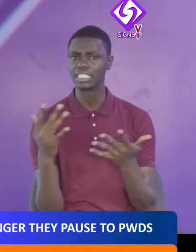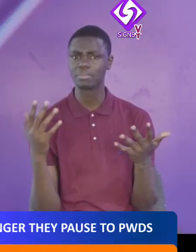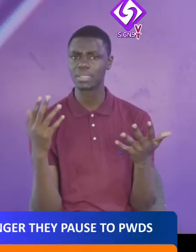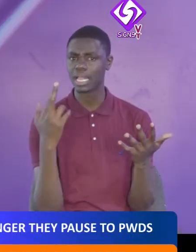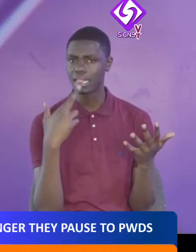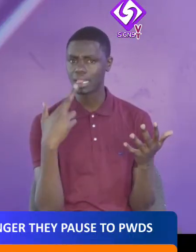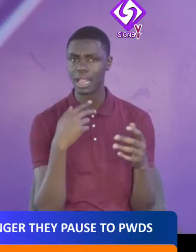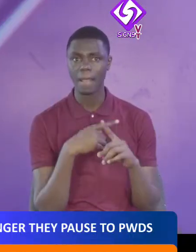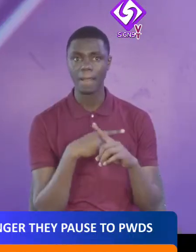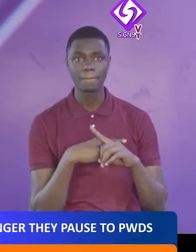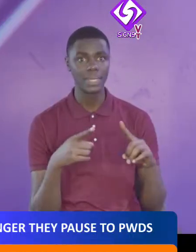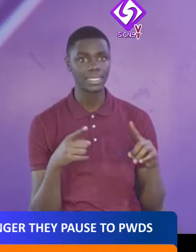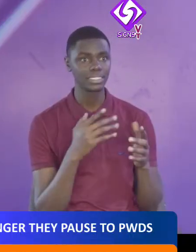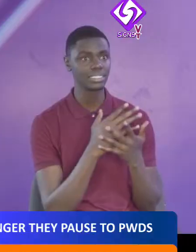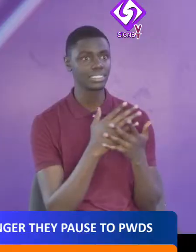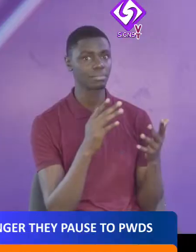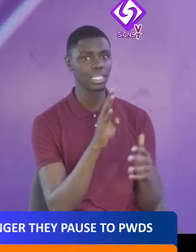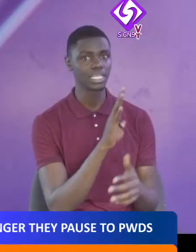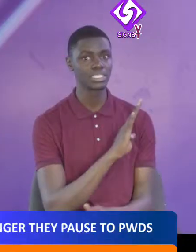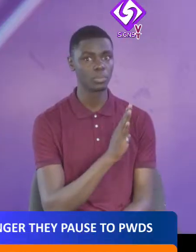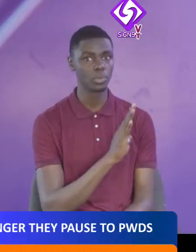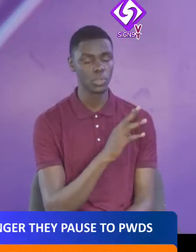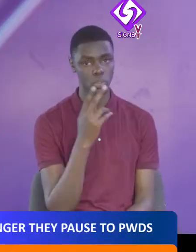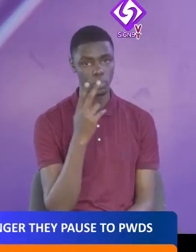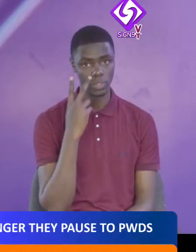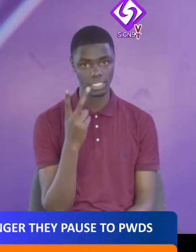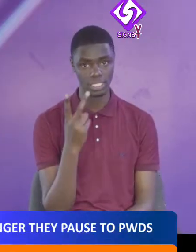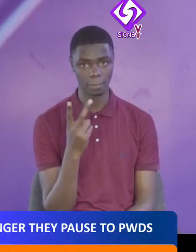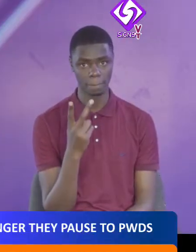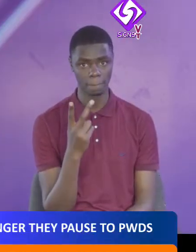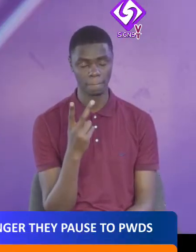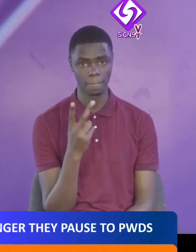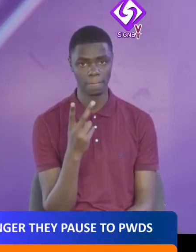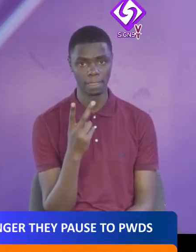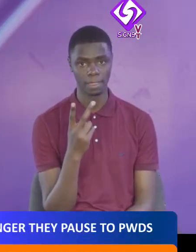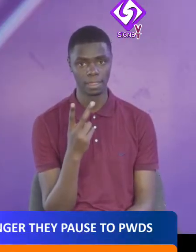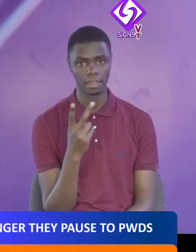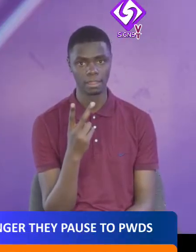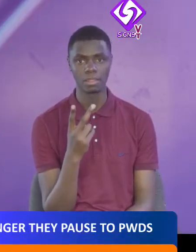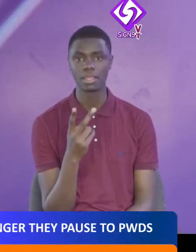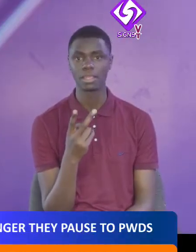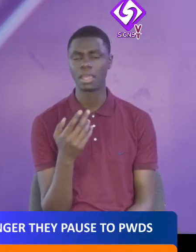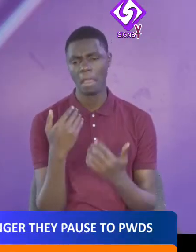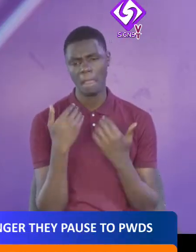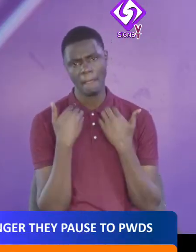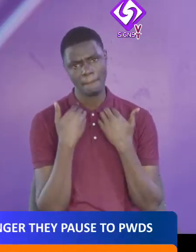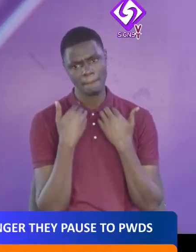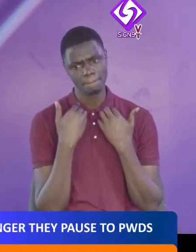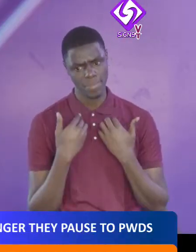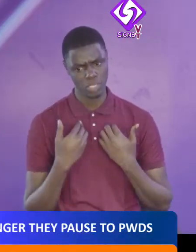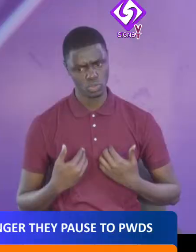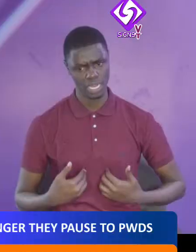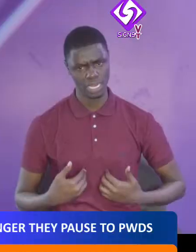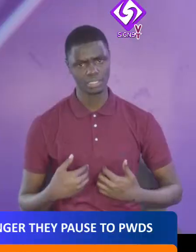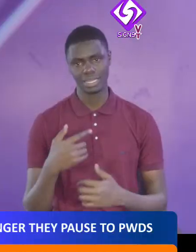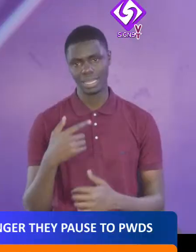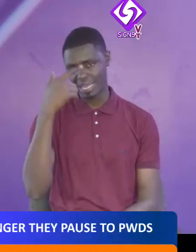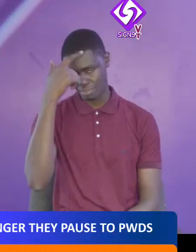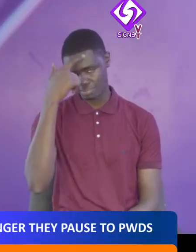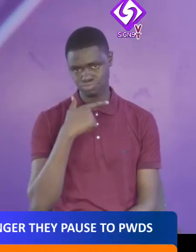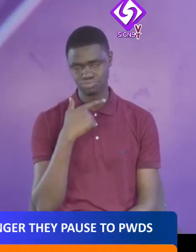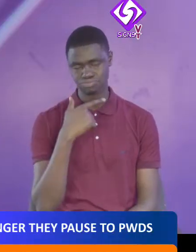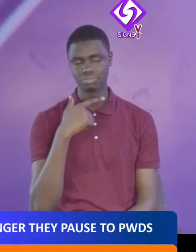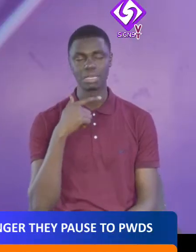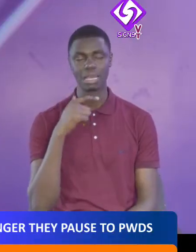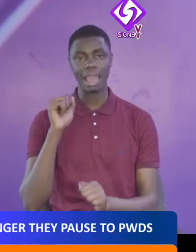it is blue. You see? So personally, as a person with visual impairment, I might